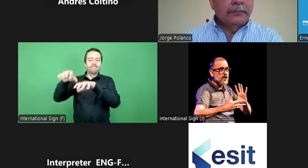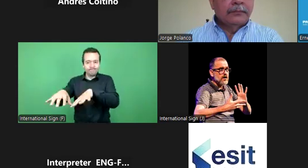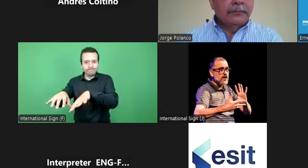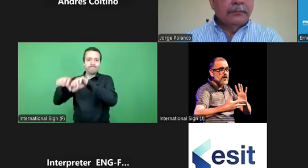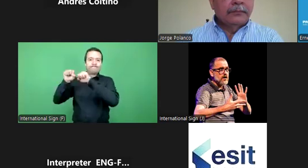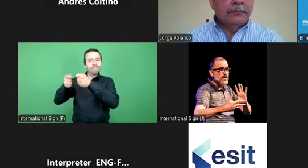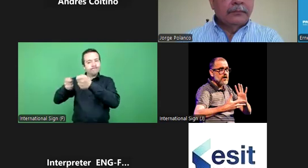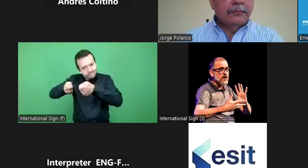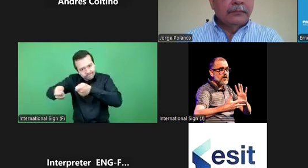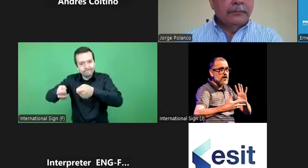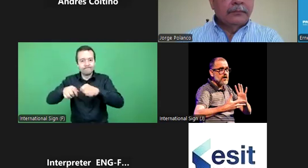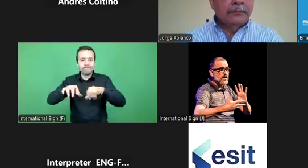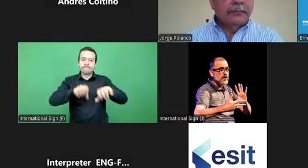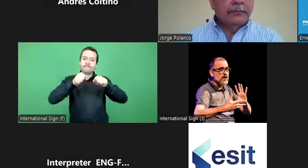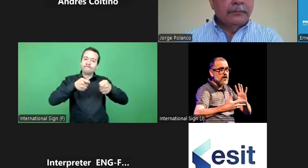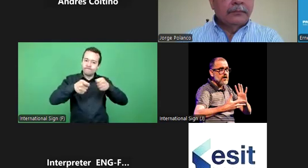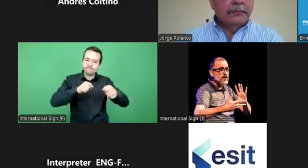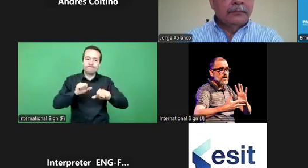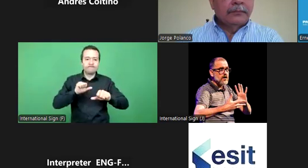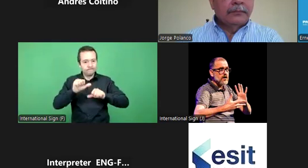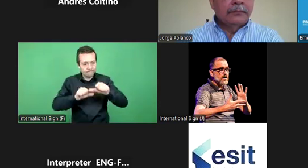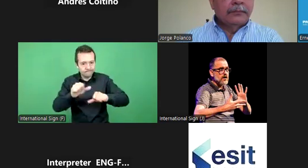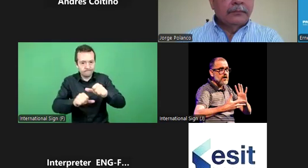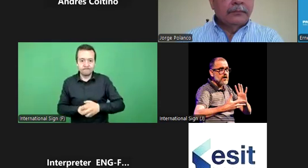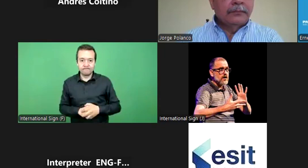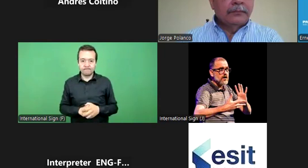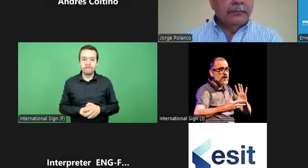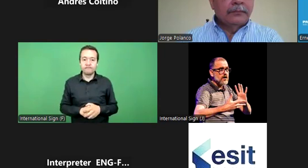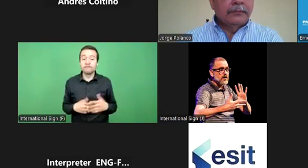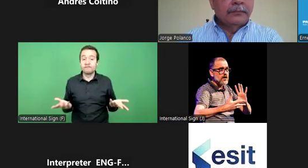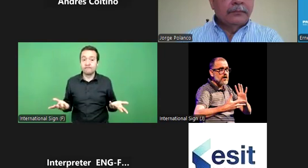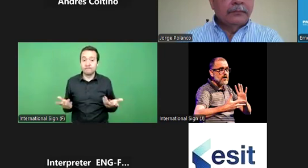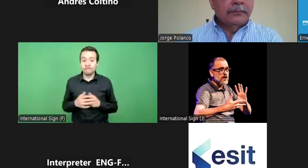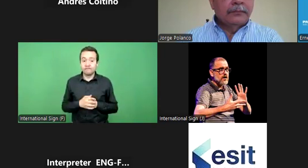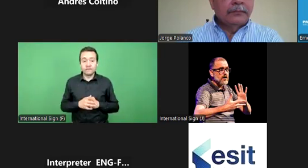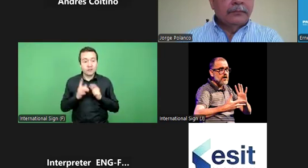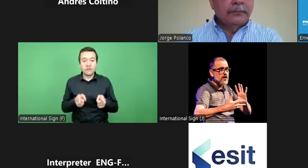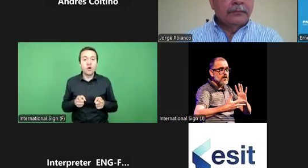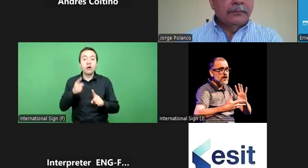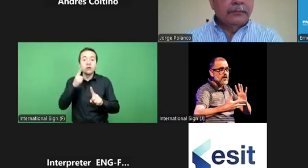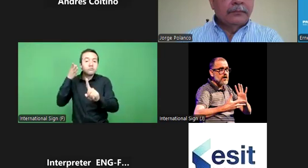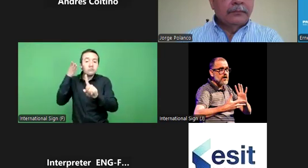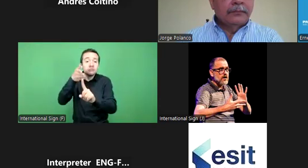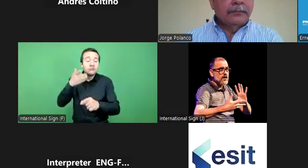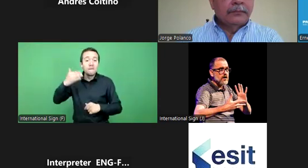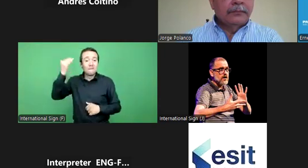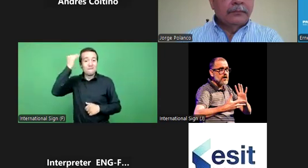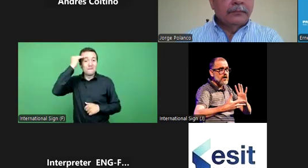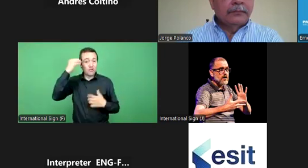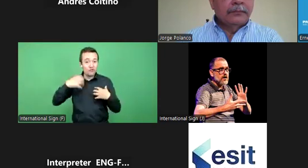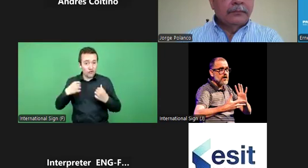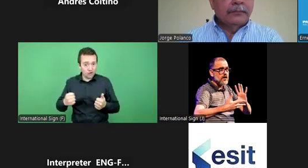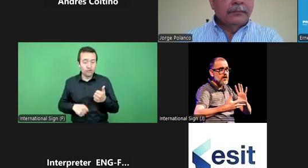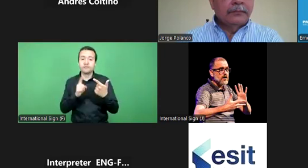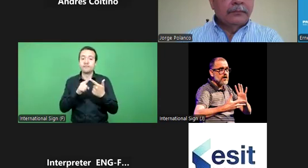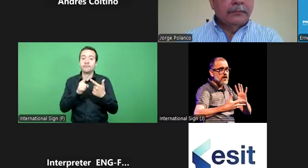we had to look at mental health, universal health coverage, and so on. All of these were